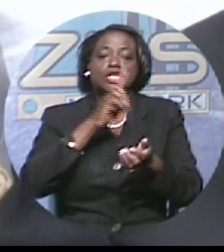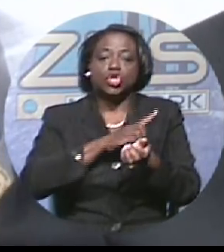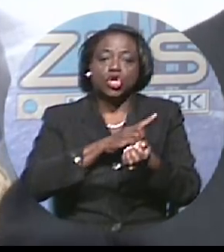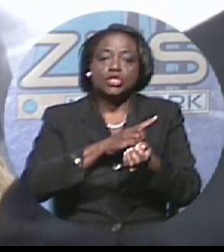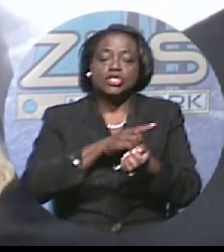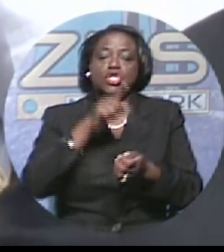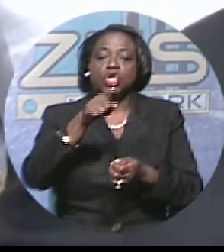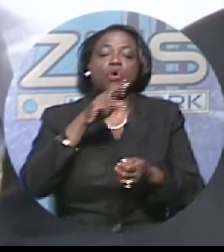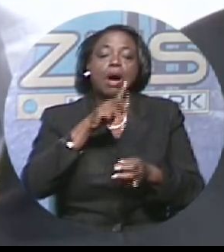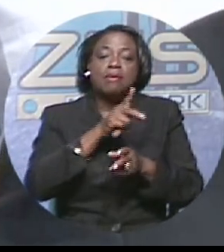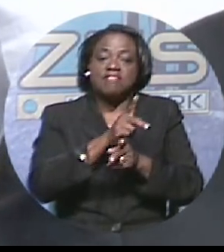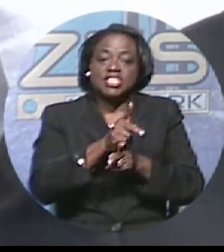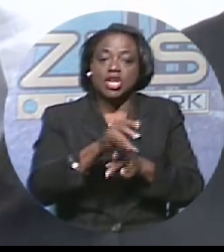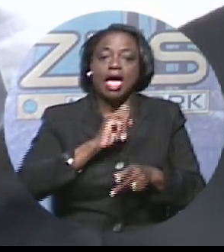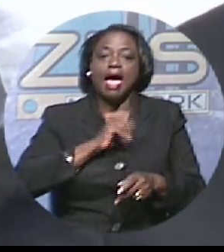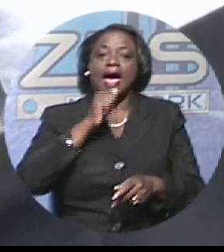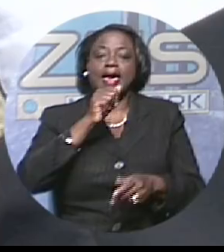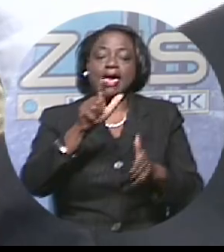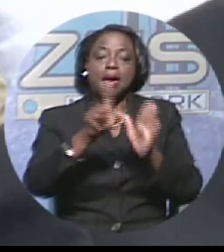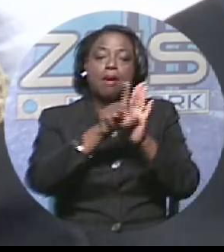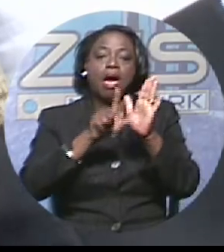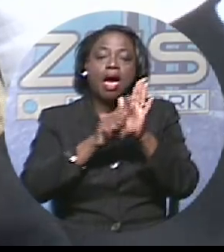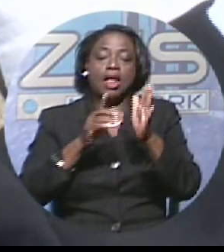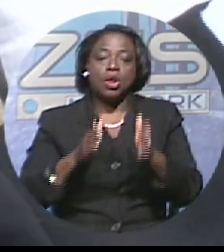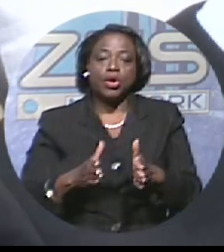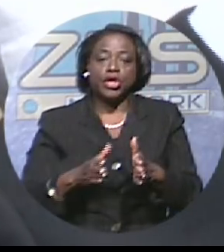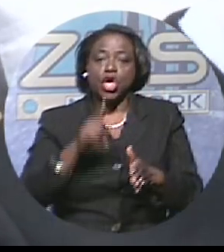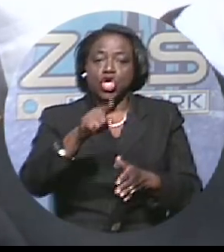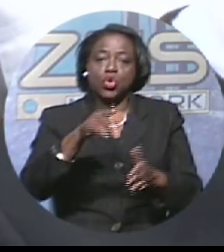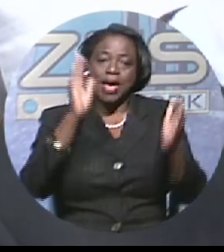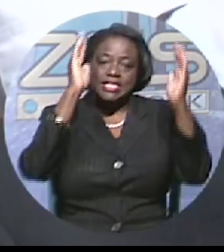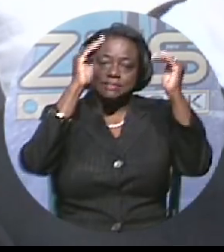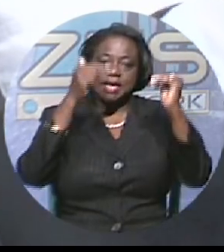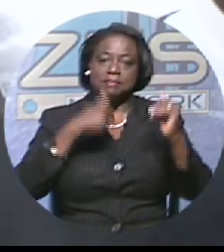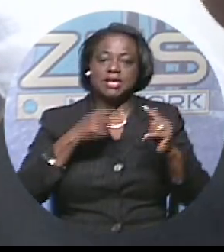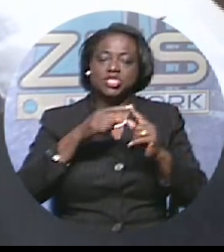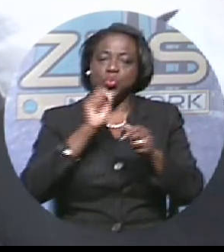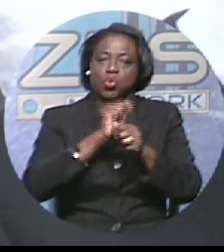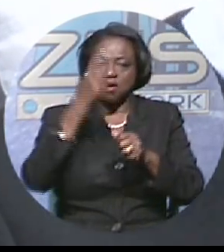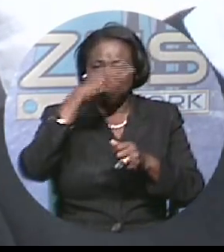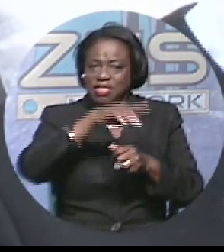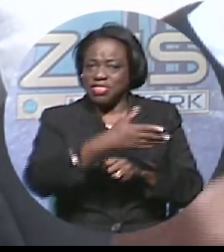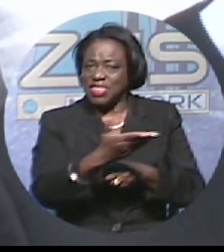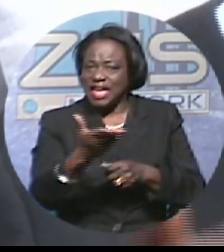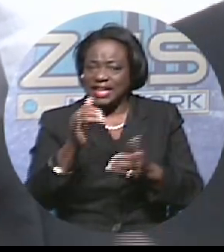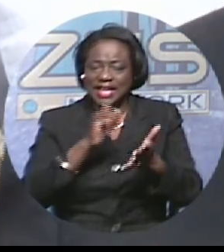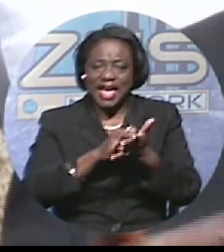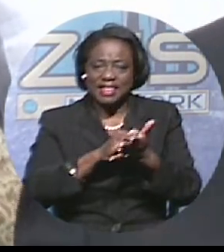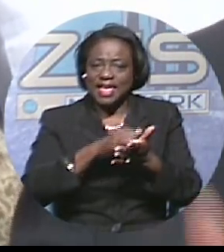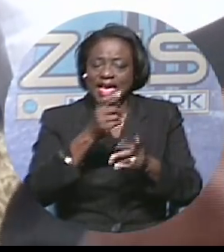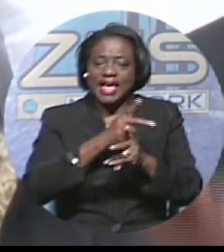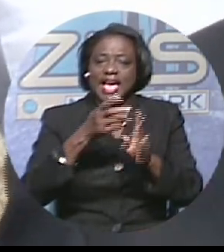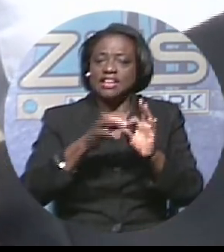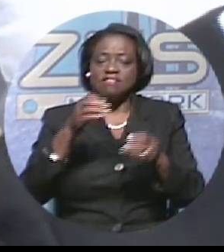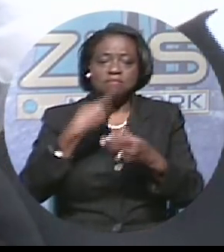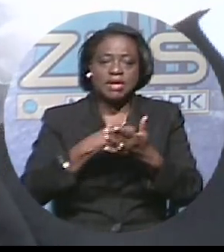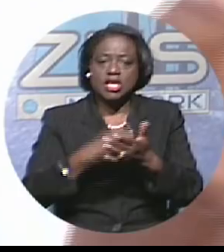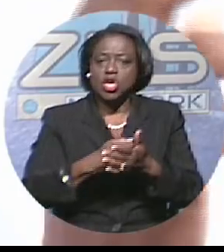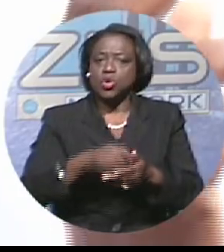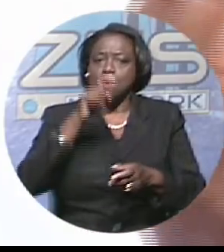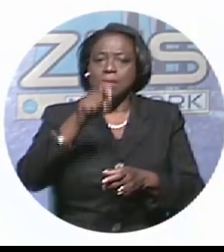I'm a lawyer. You expect me to work for those kind of dollars? You got to be out of your